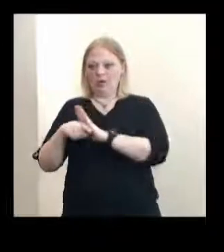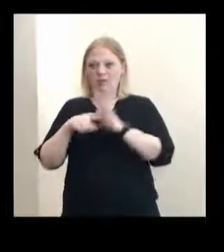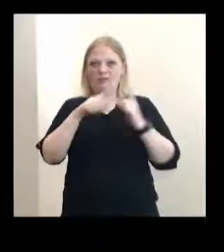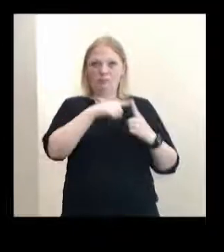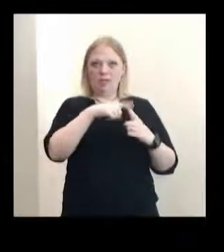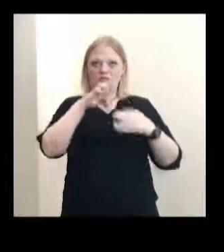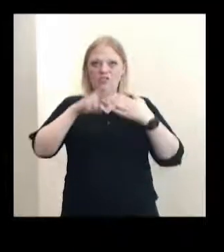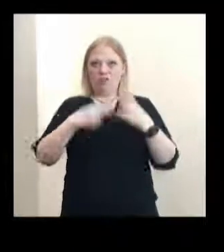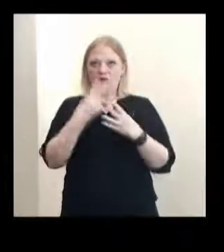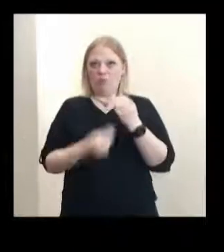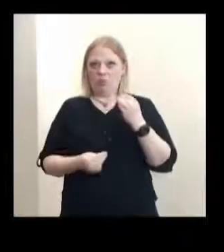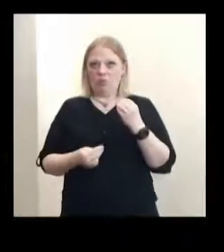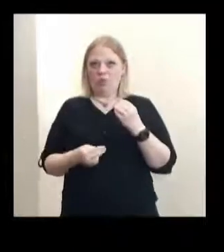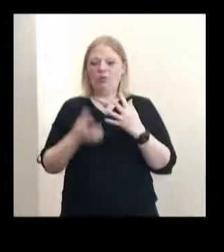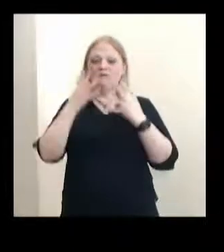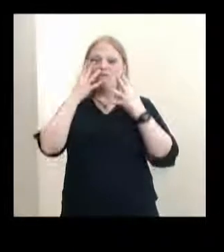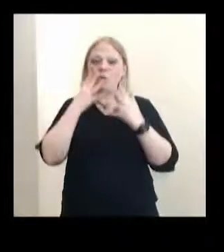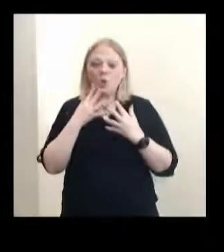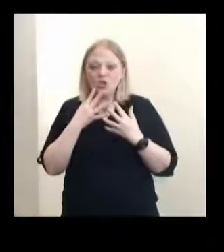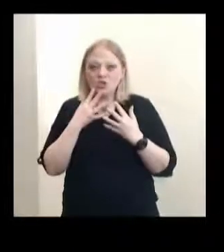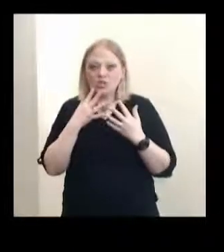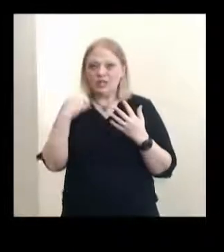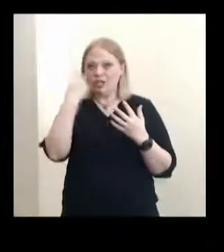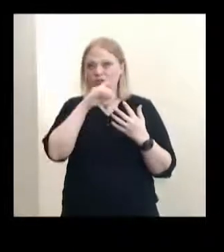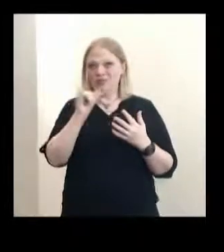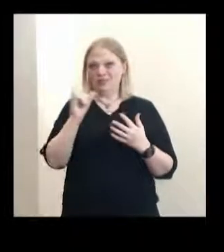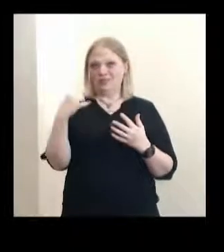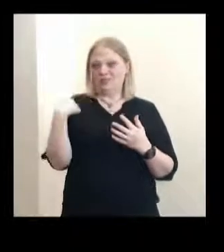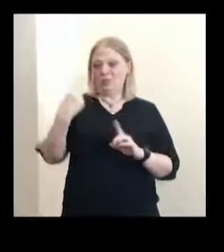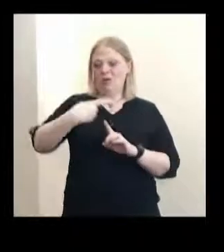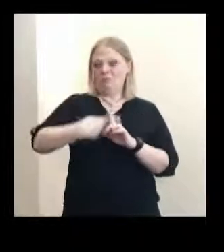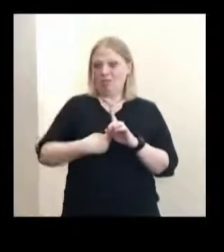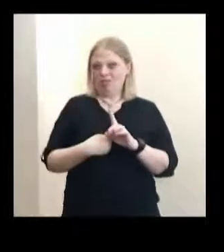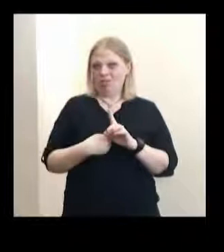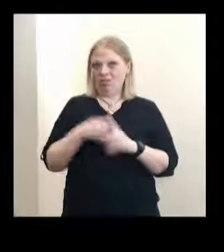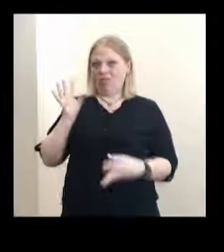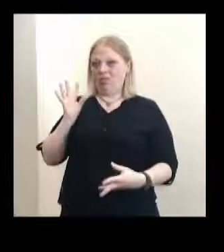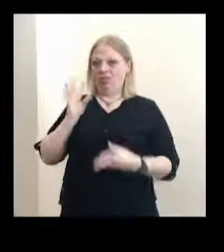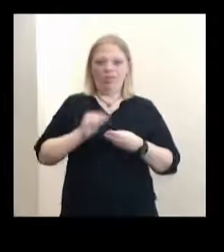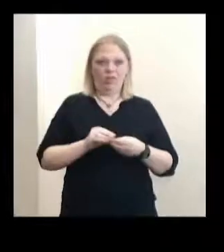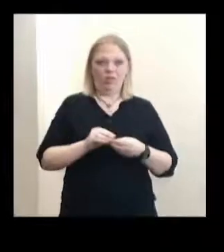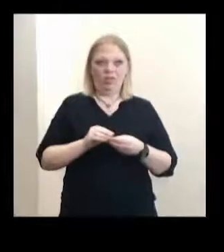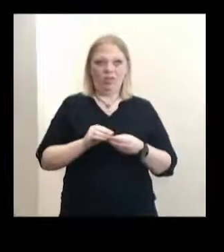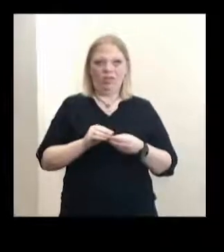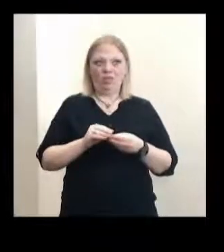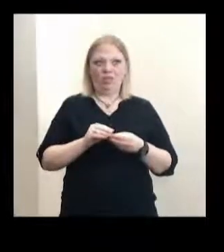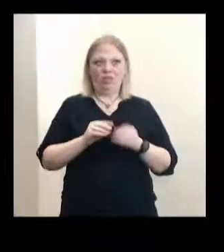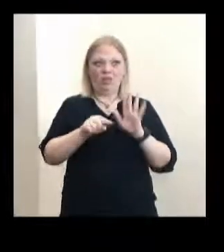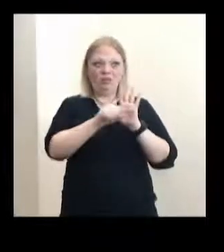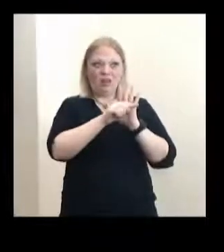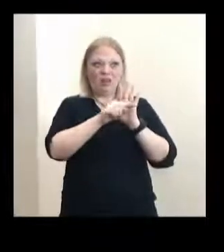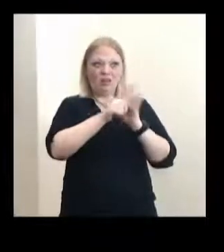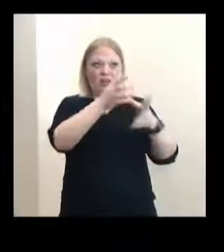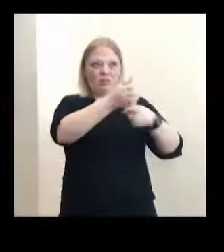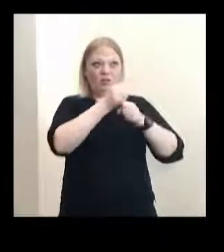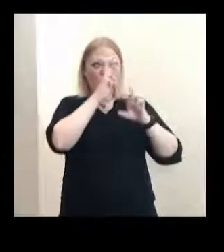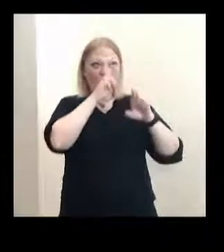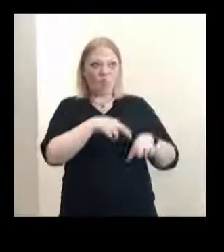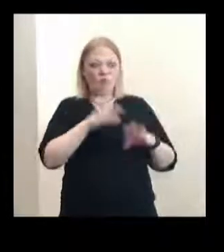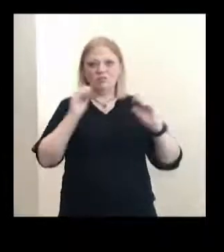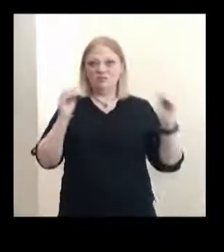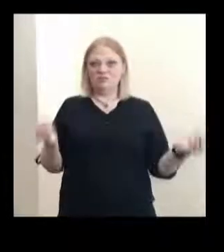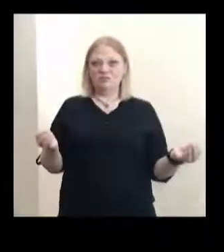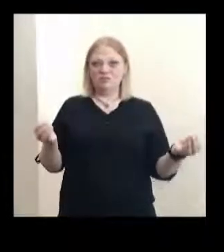positives. Unfortunately, as it appears in the last month, we've not received any more of the negative reports from New York